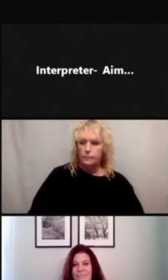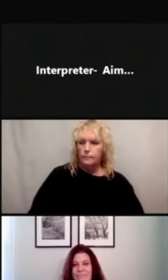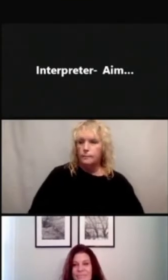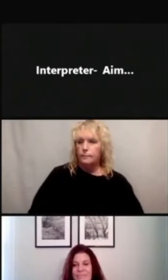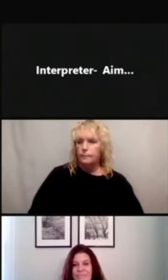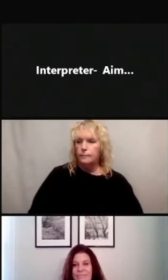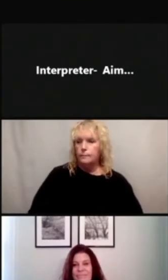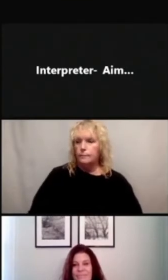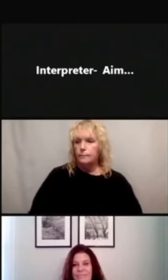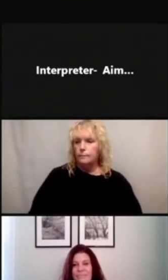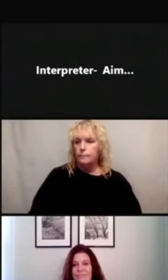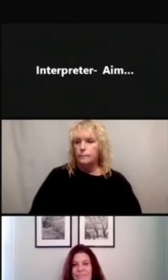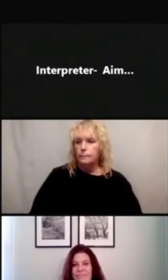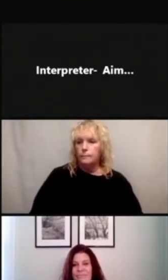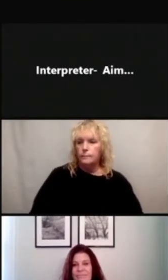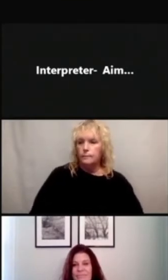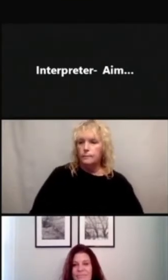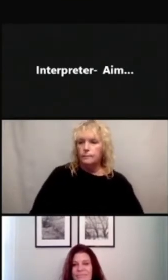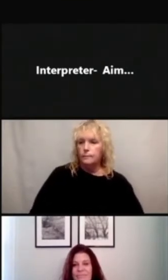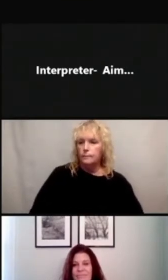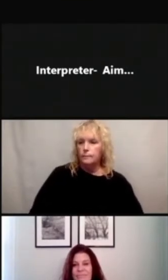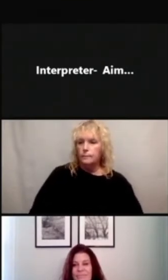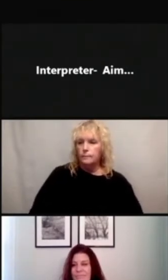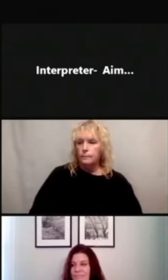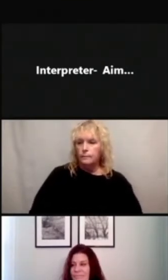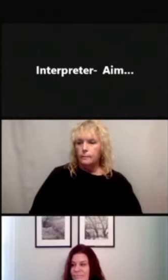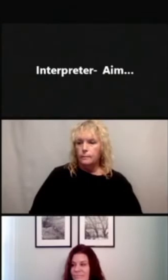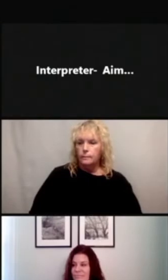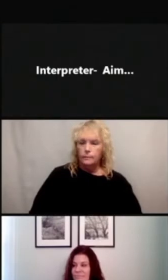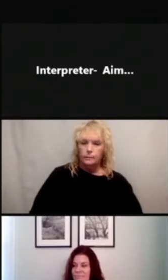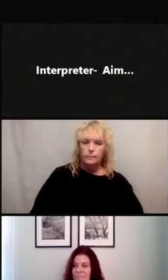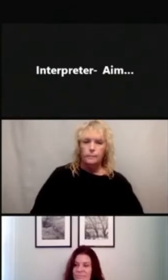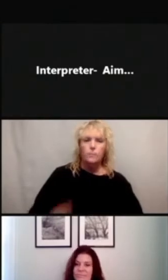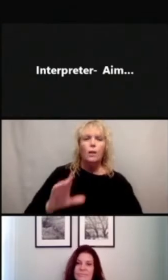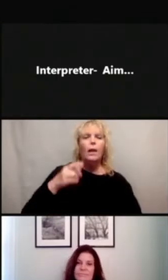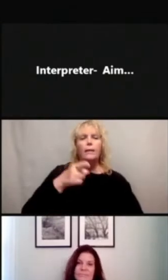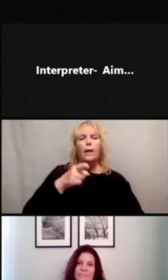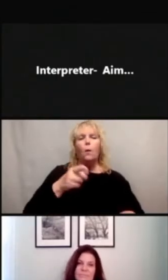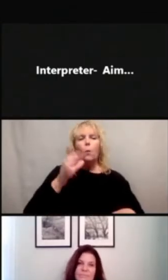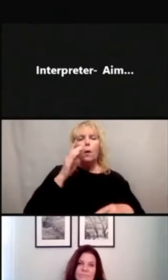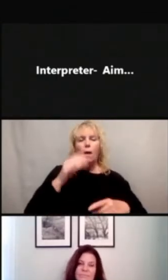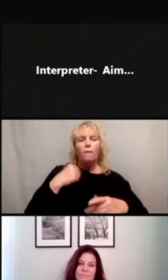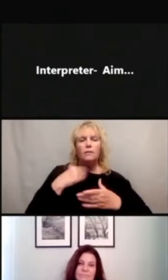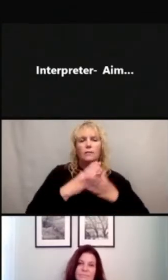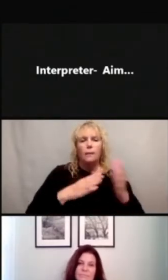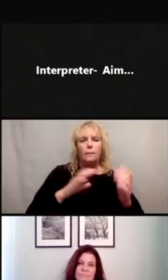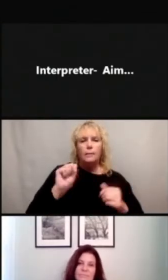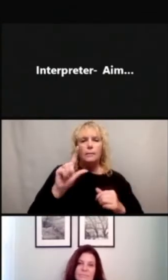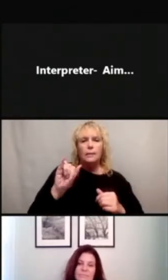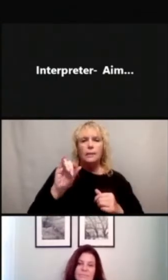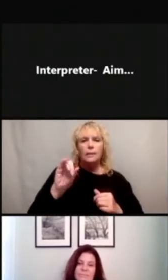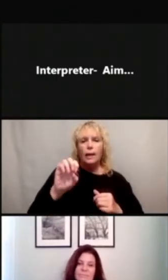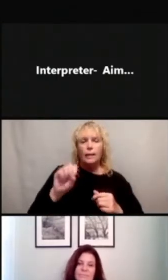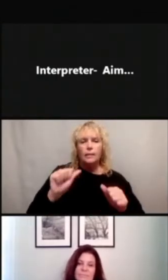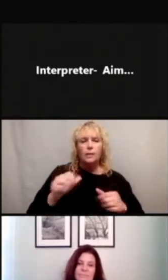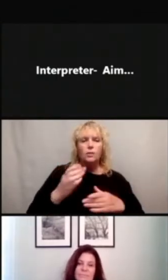So this slide shares with you a little bit about health literacy. There was